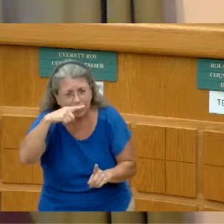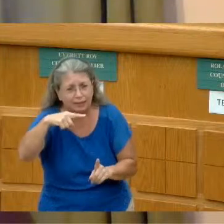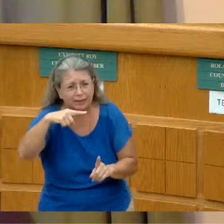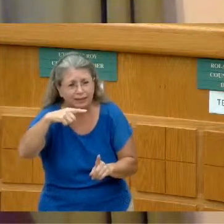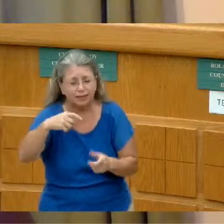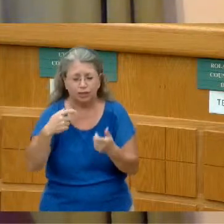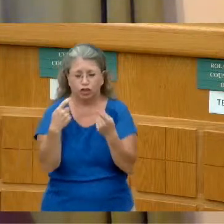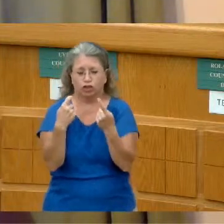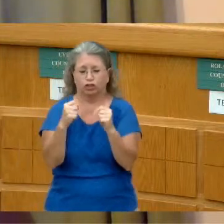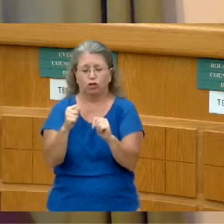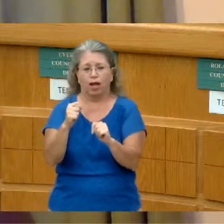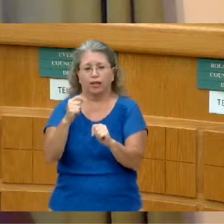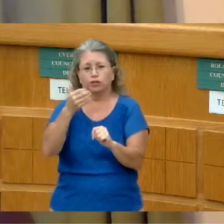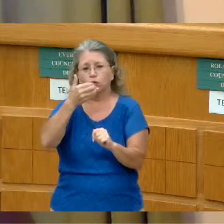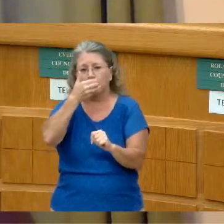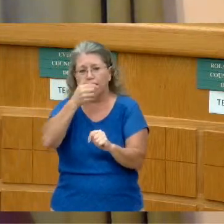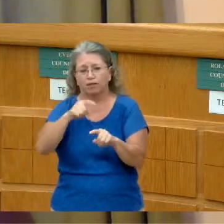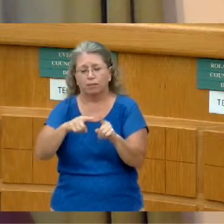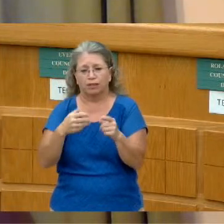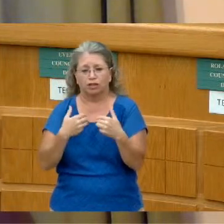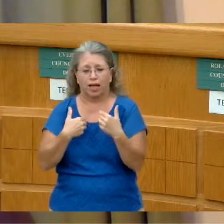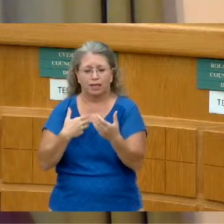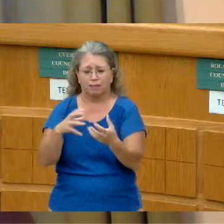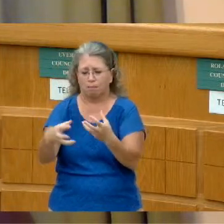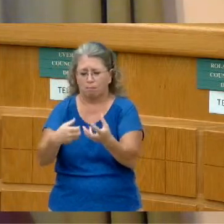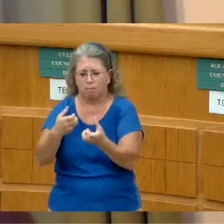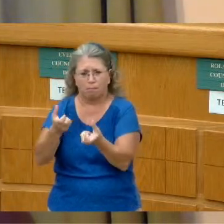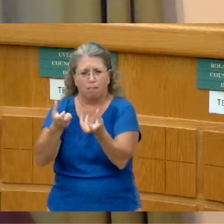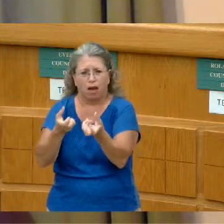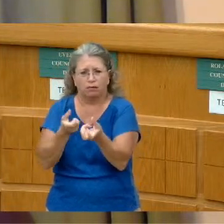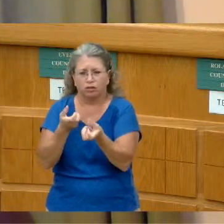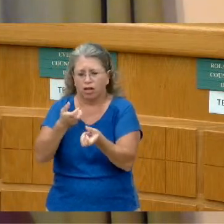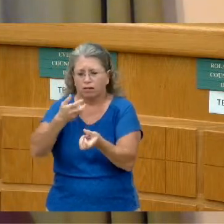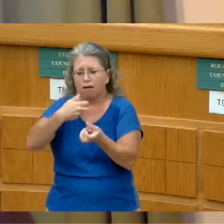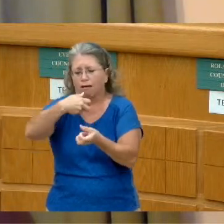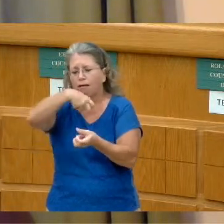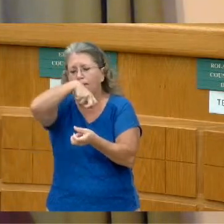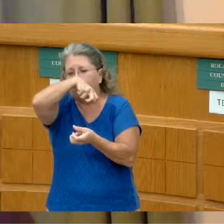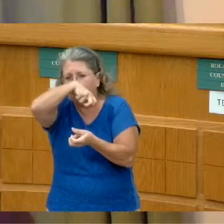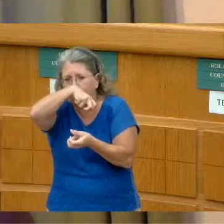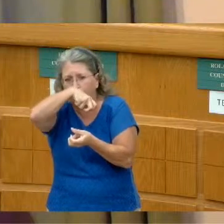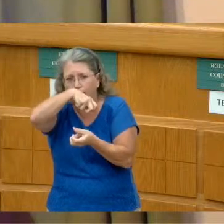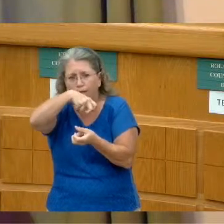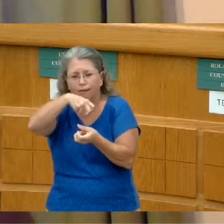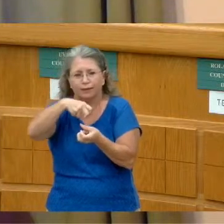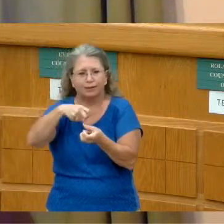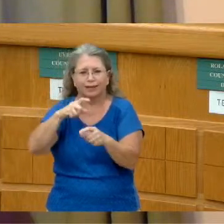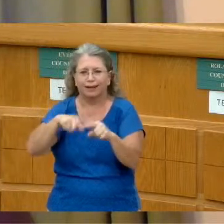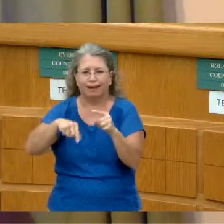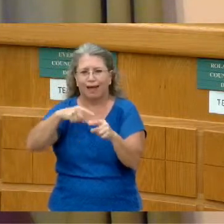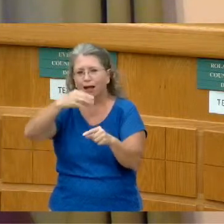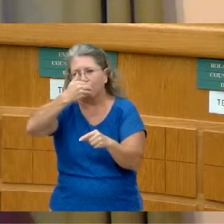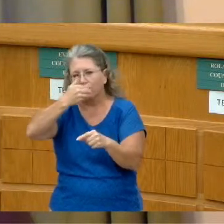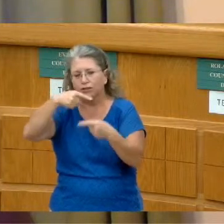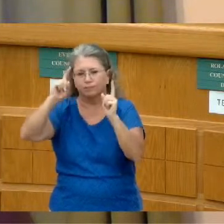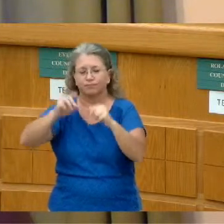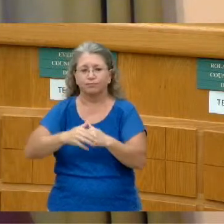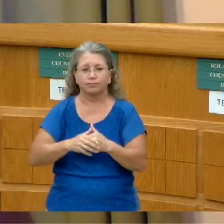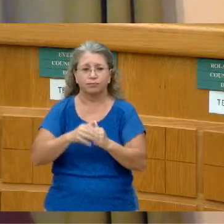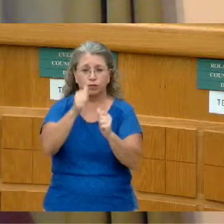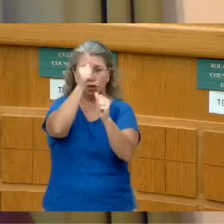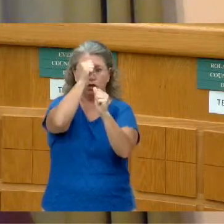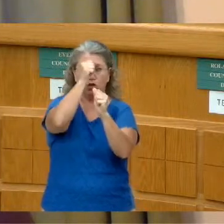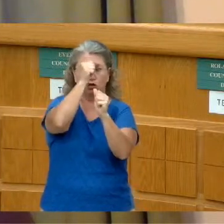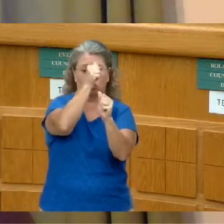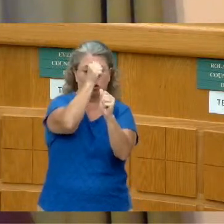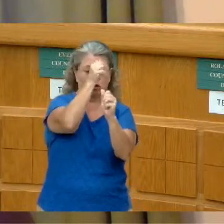her nose and mouth, but she's holding the Tylenol bottle in her hand, so she can't do so very effectively. Grandpa John nervously pulls back